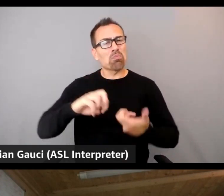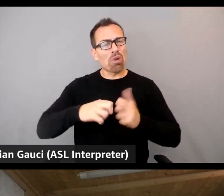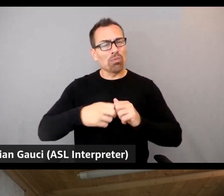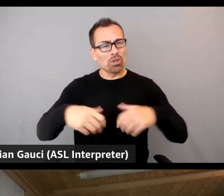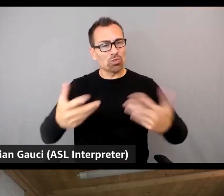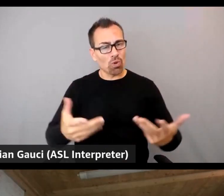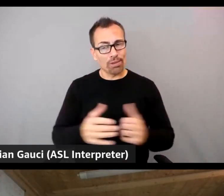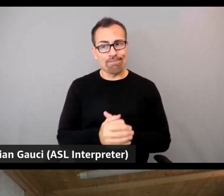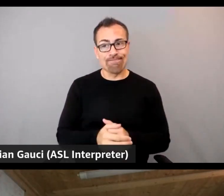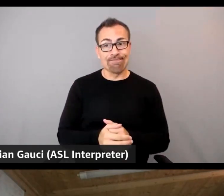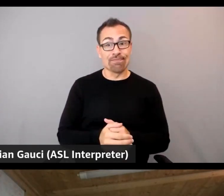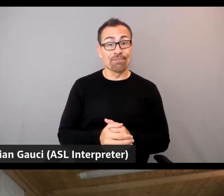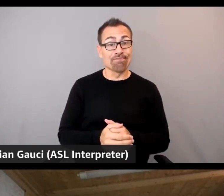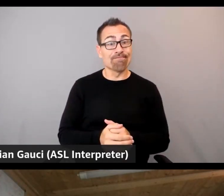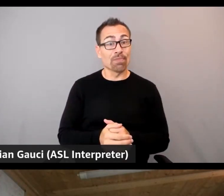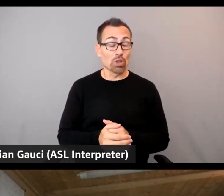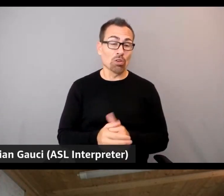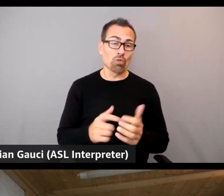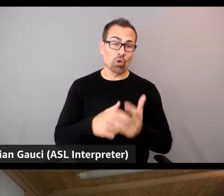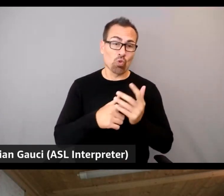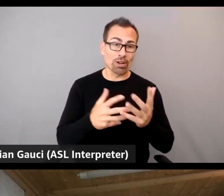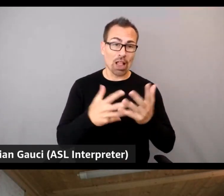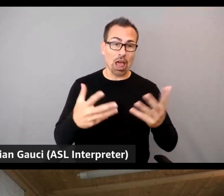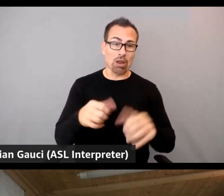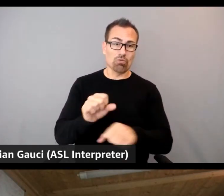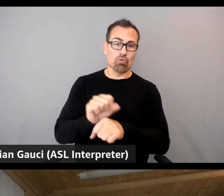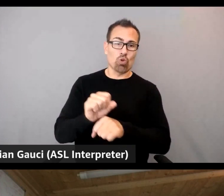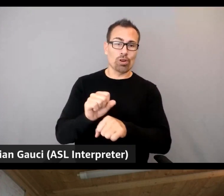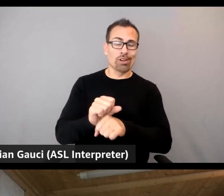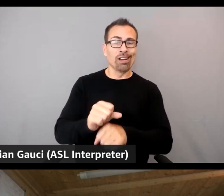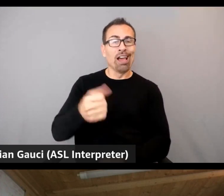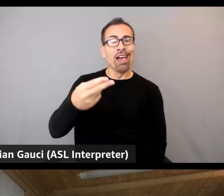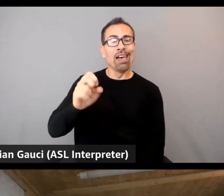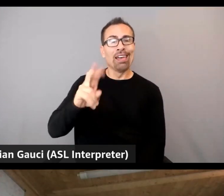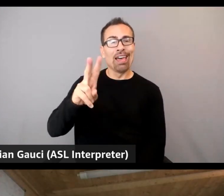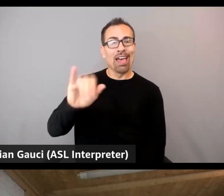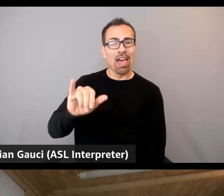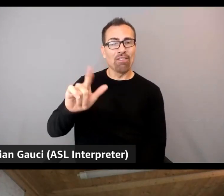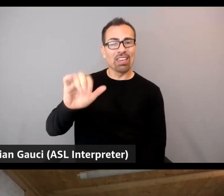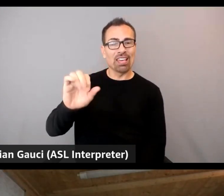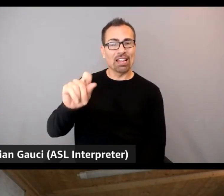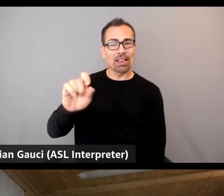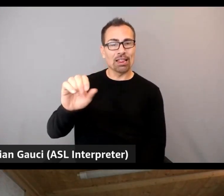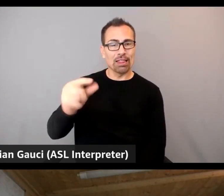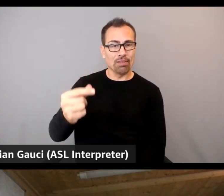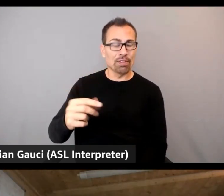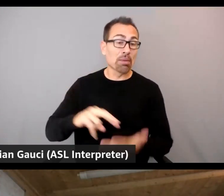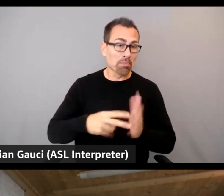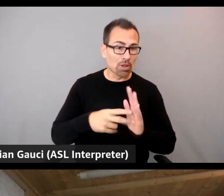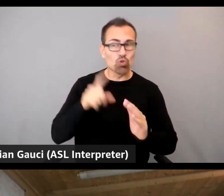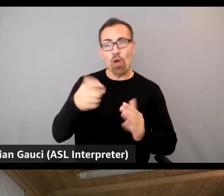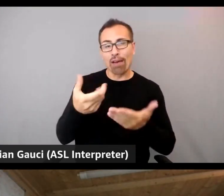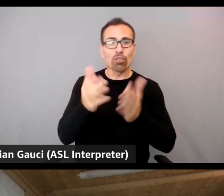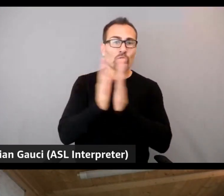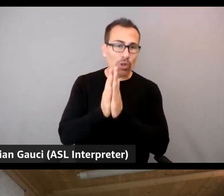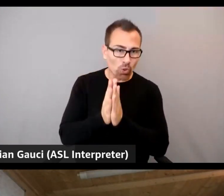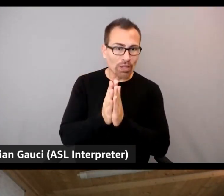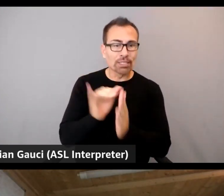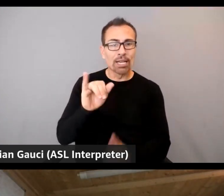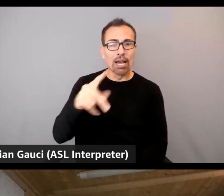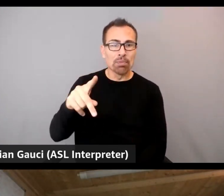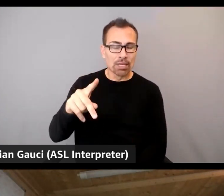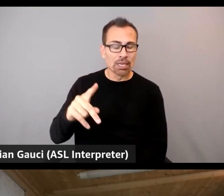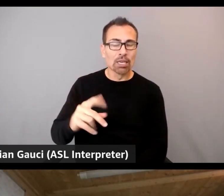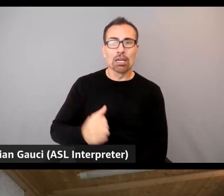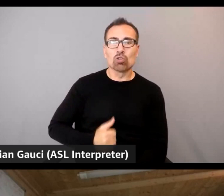heavy lifting required to have a dedicated IP. What I mean by that is that you've got to go and request these IPs. You've got to know how many you need, right? So you